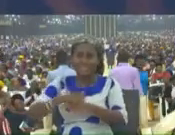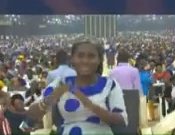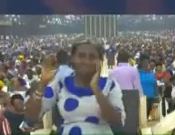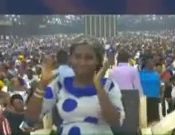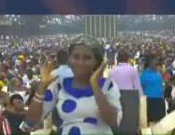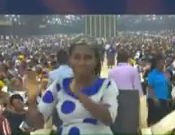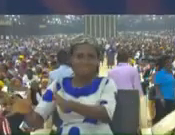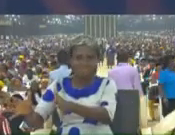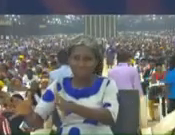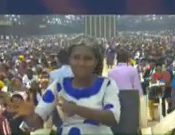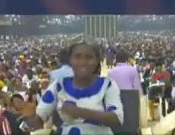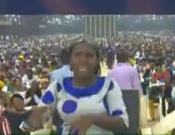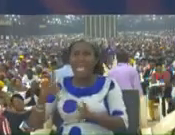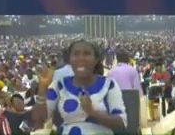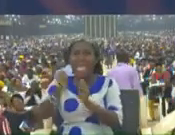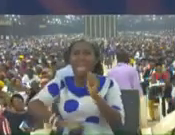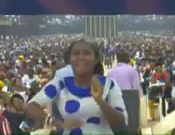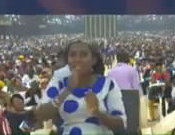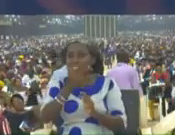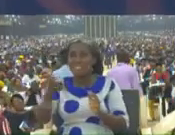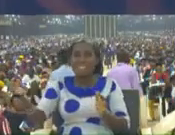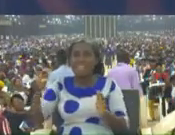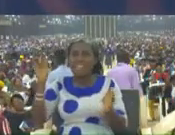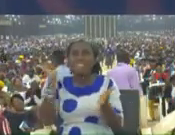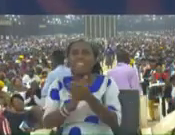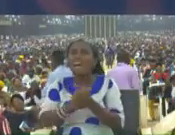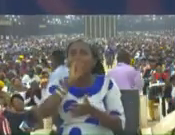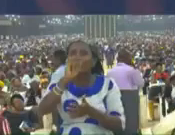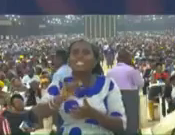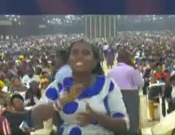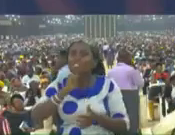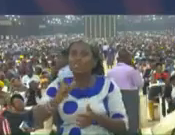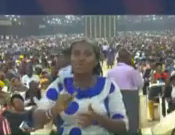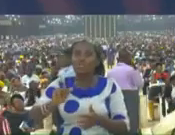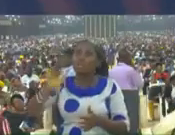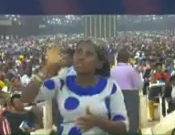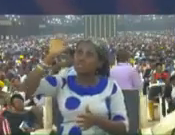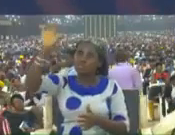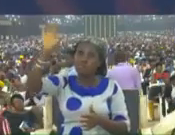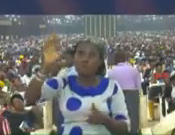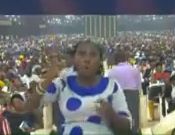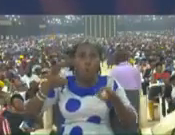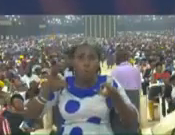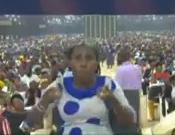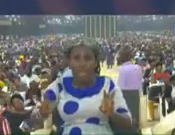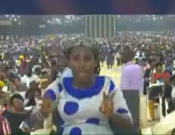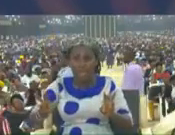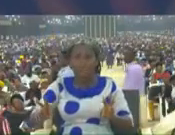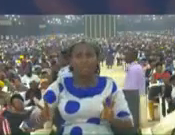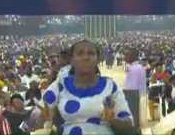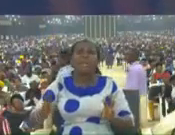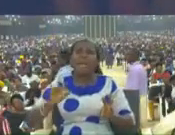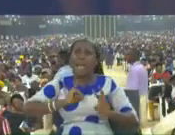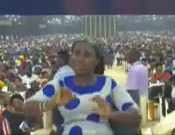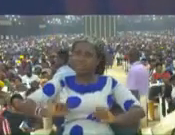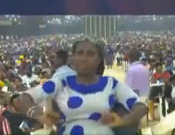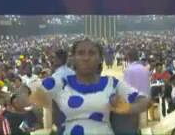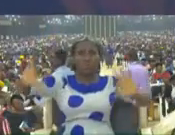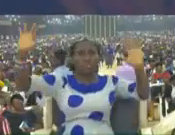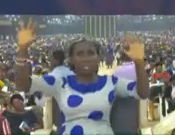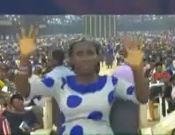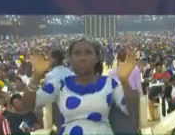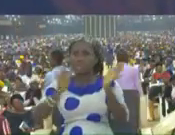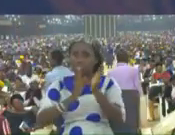to everything that is contrary to your will. Then come and surrender your life to Jesus